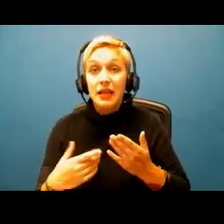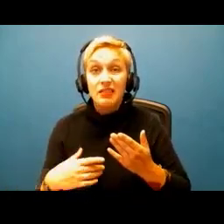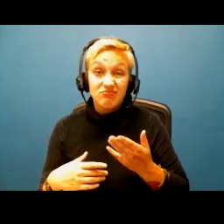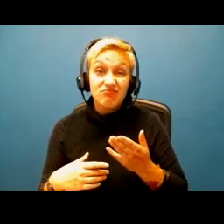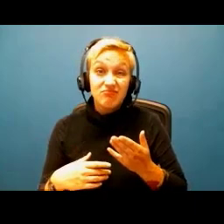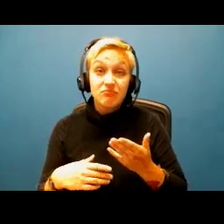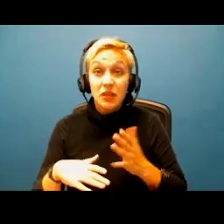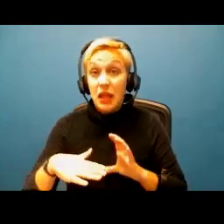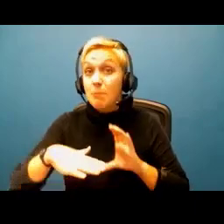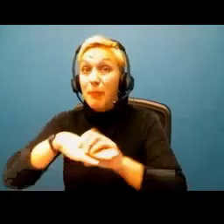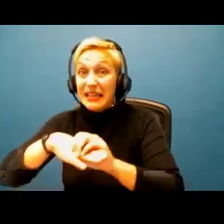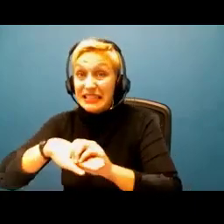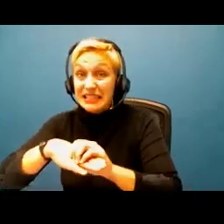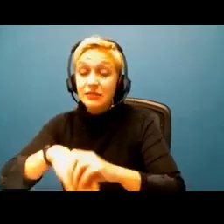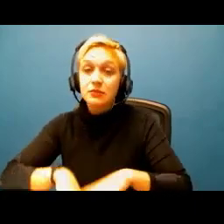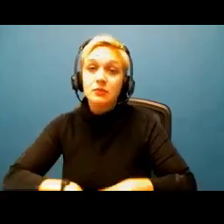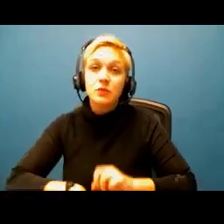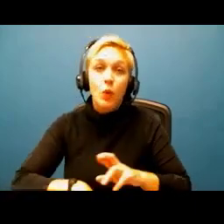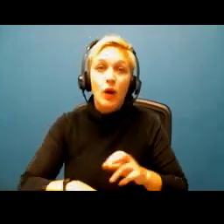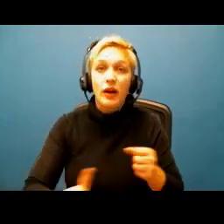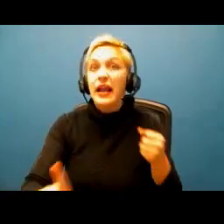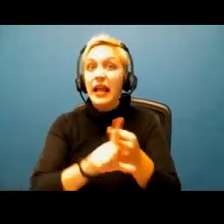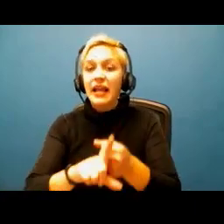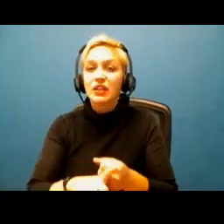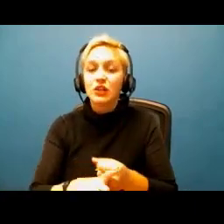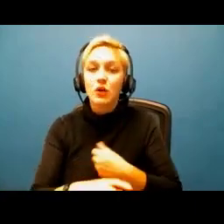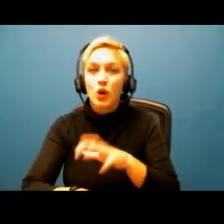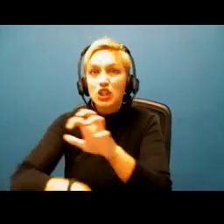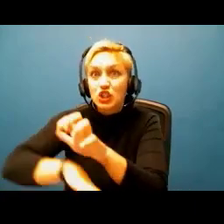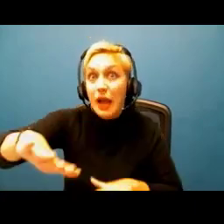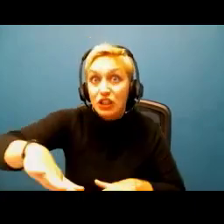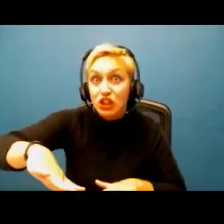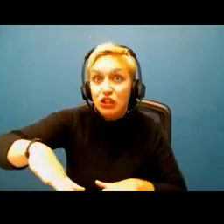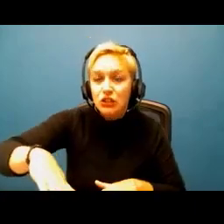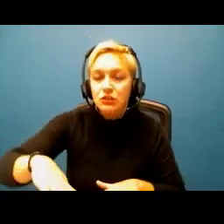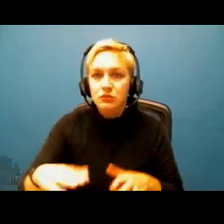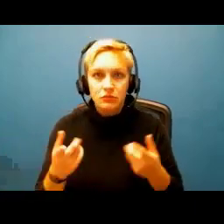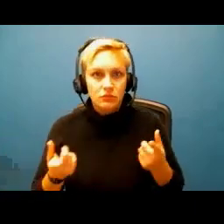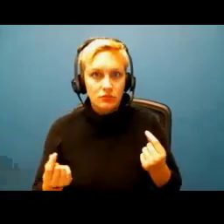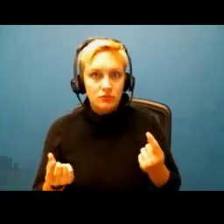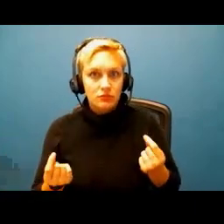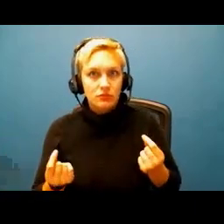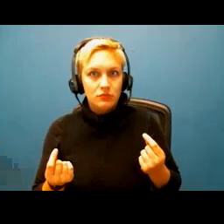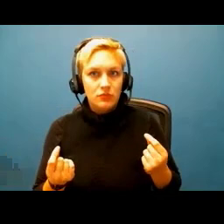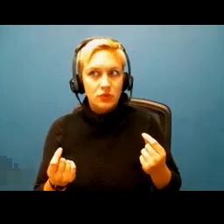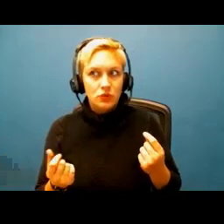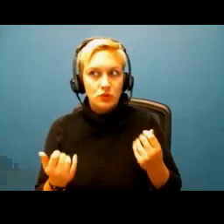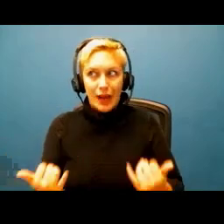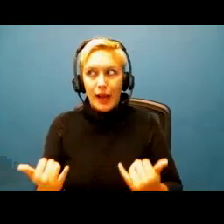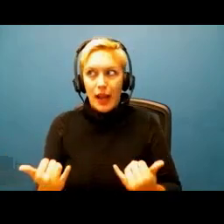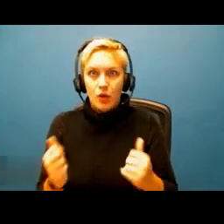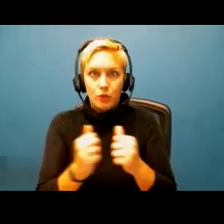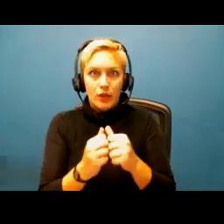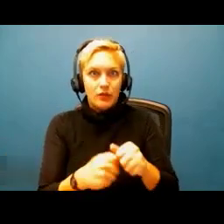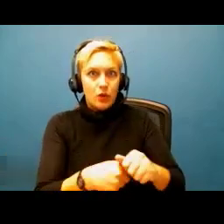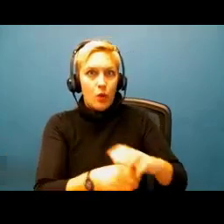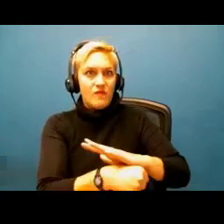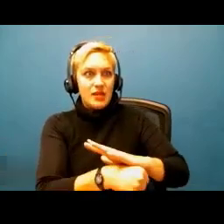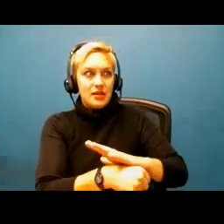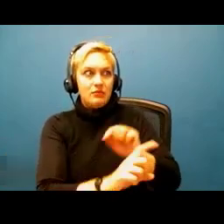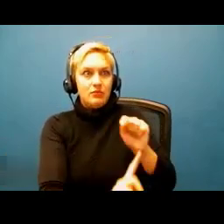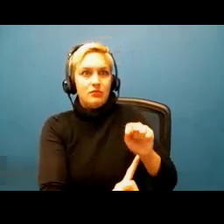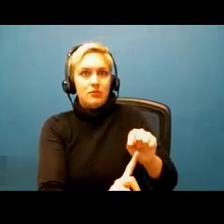or hit or scratch, and how those things would work out in this idea